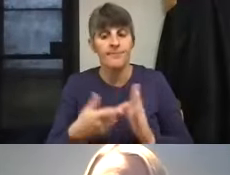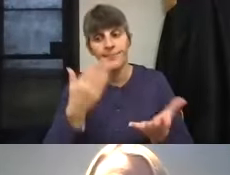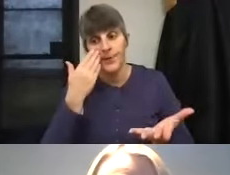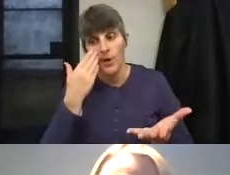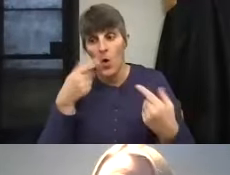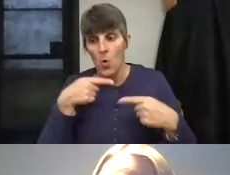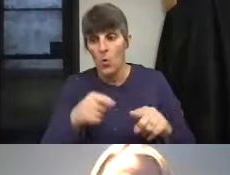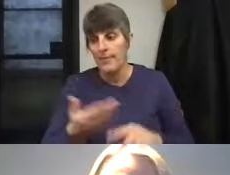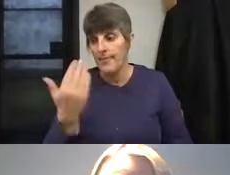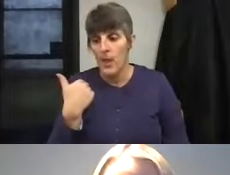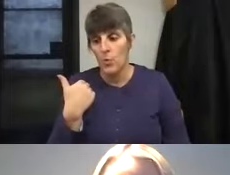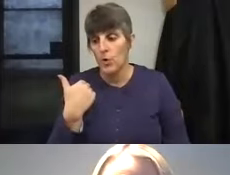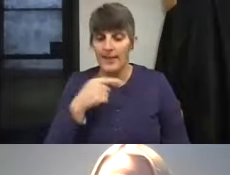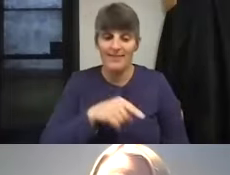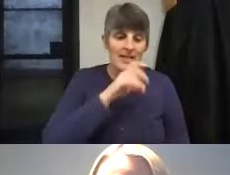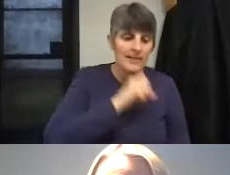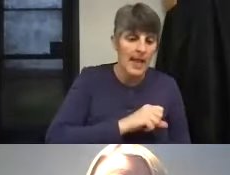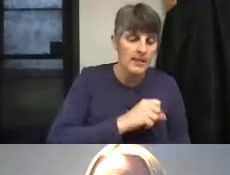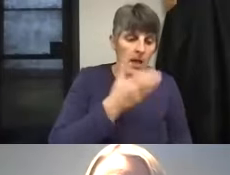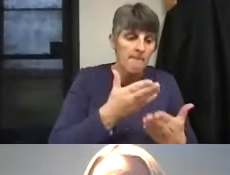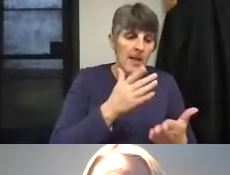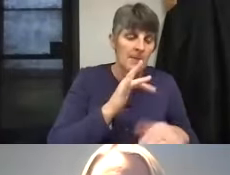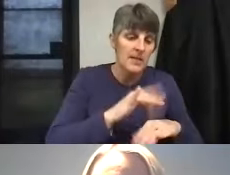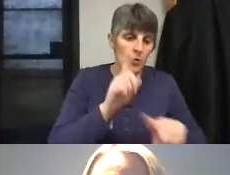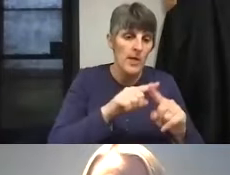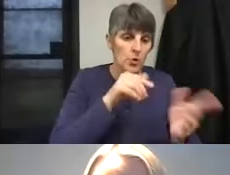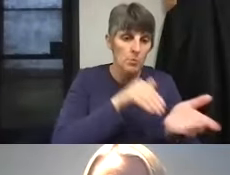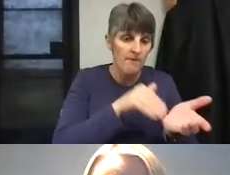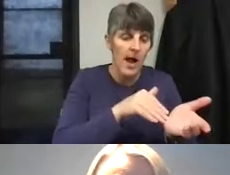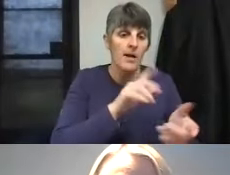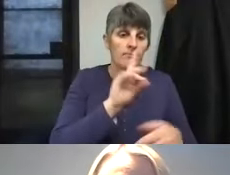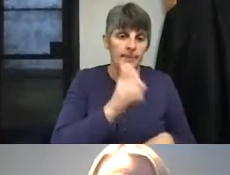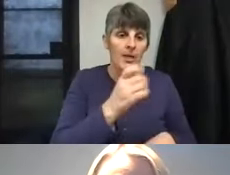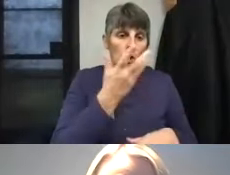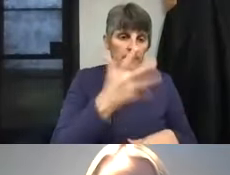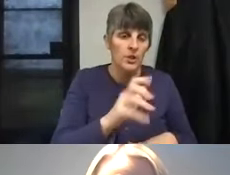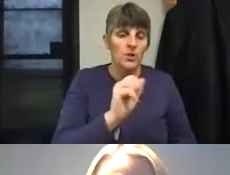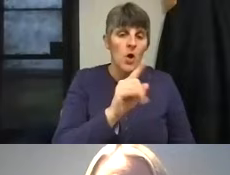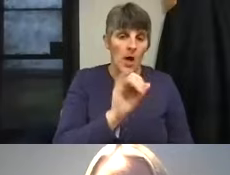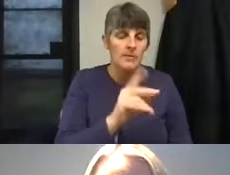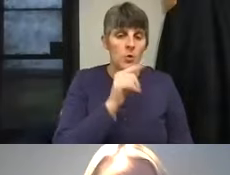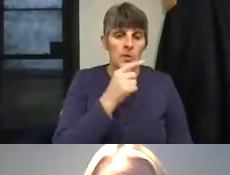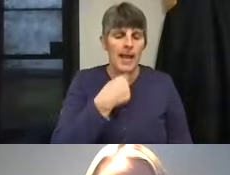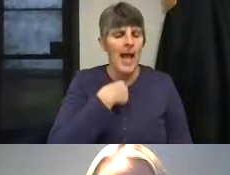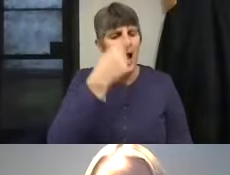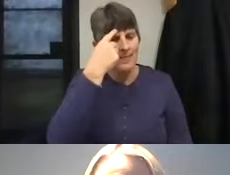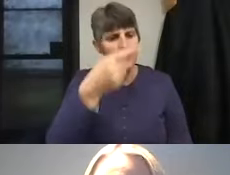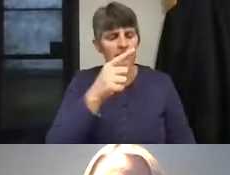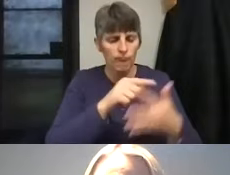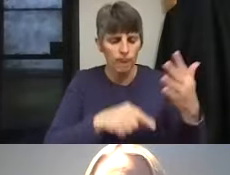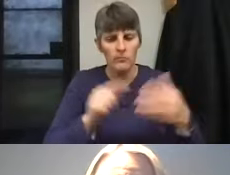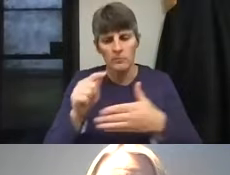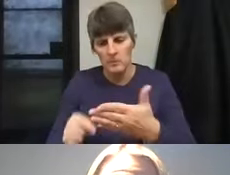when they were this age, they might have gone to a provider who gave them a diagnosis of autism, who said, I think they meet criteria